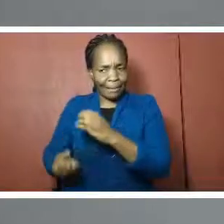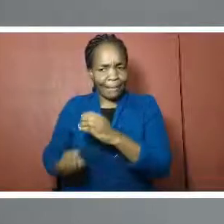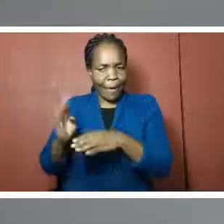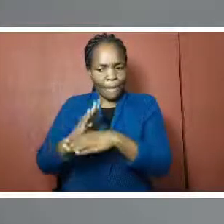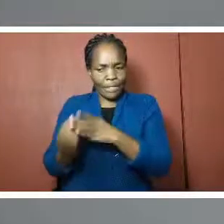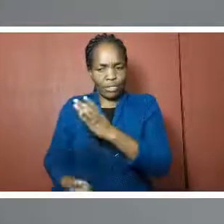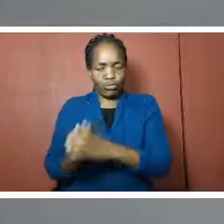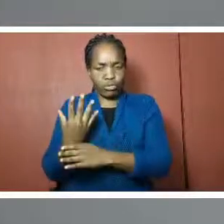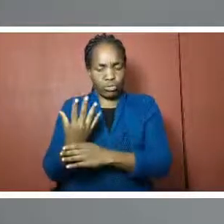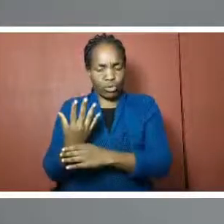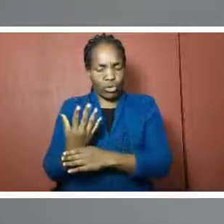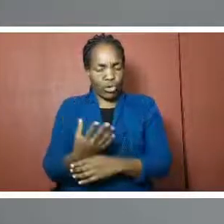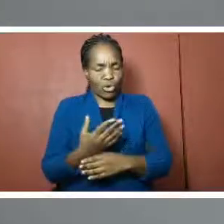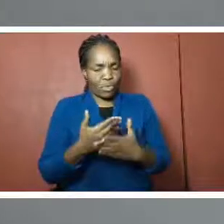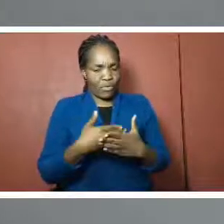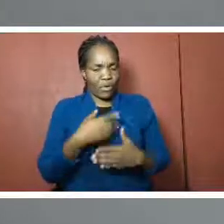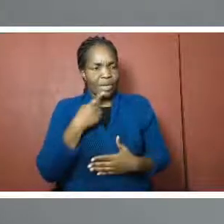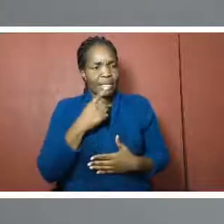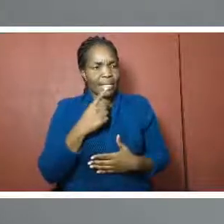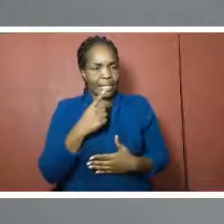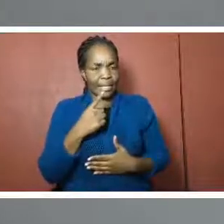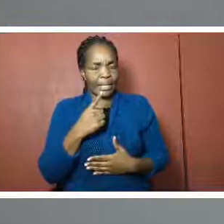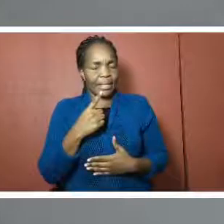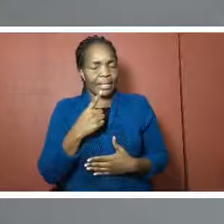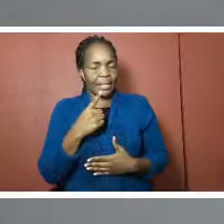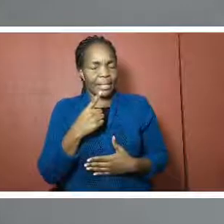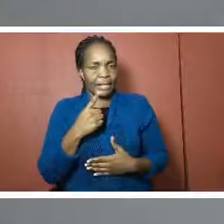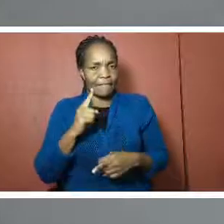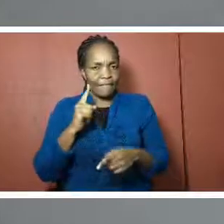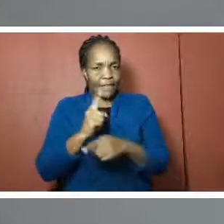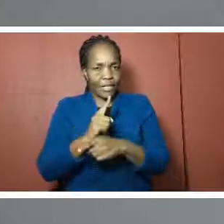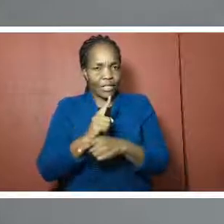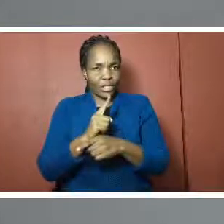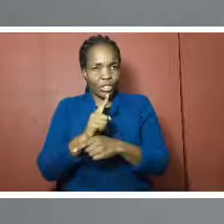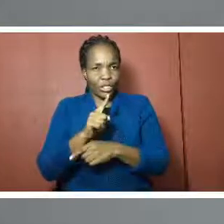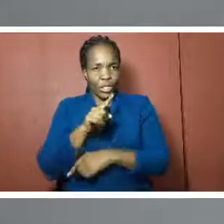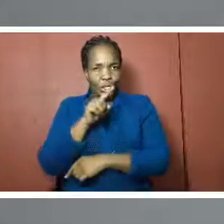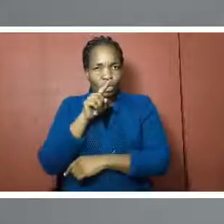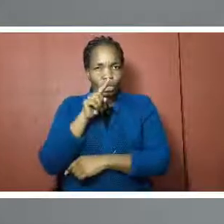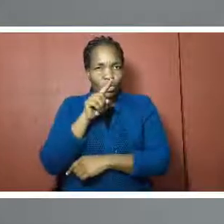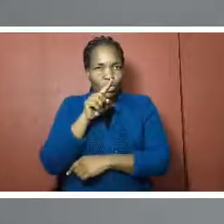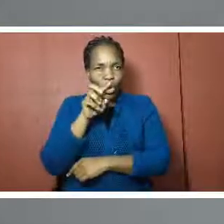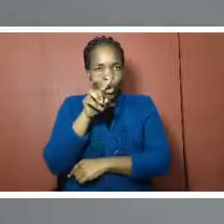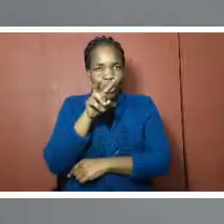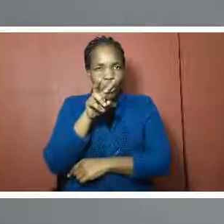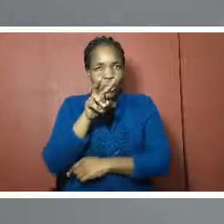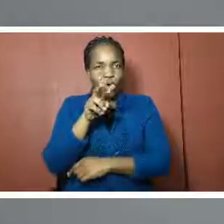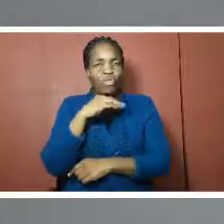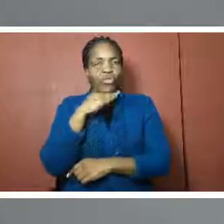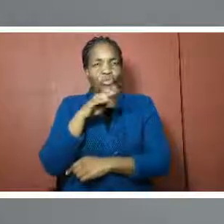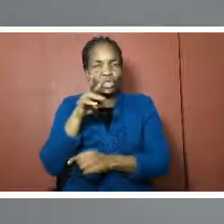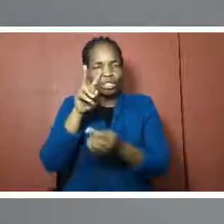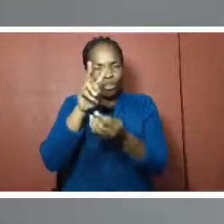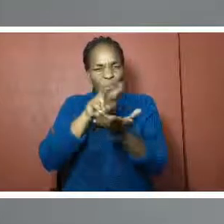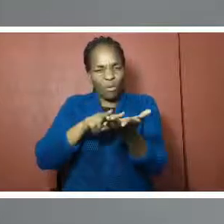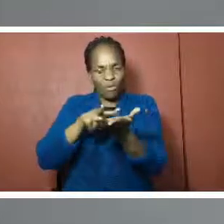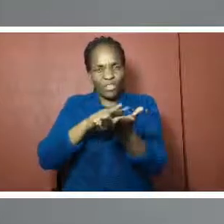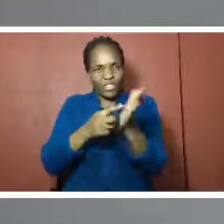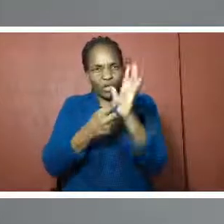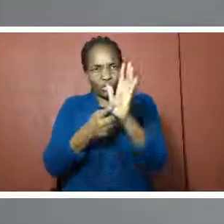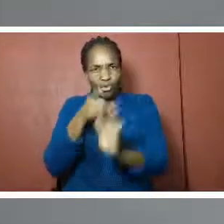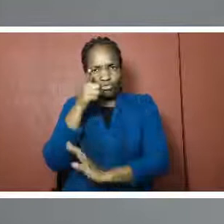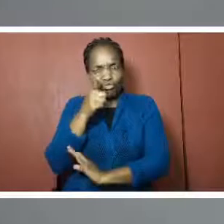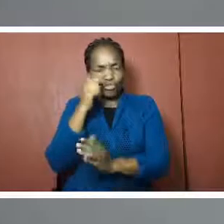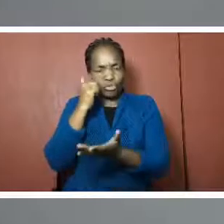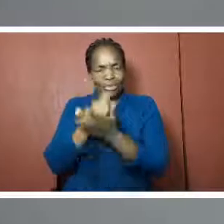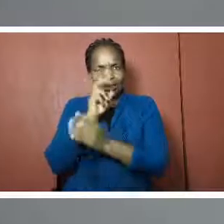been watching videos, and then that's how you got that. How you come into carpentry? Into carpentry, yes. So tell